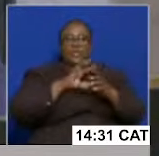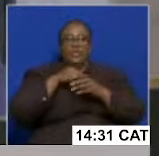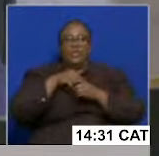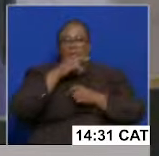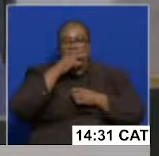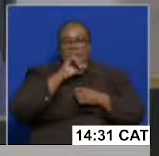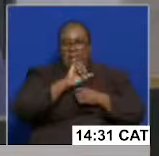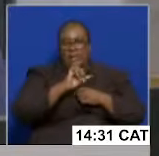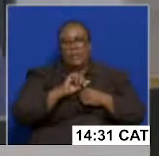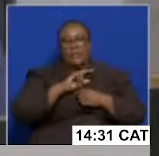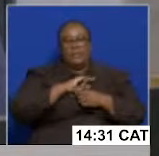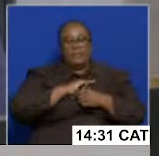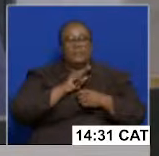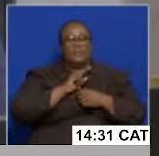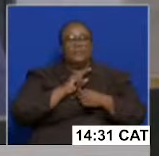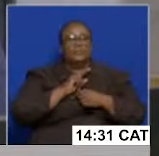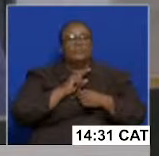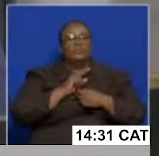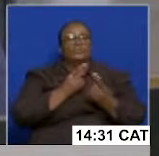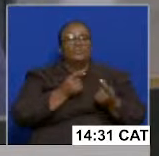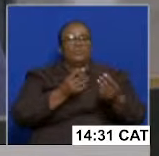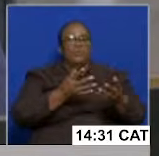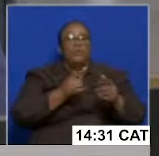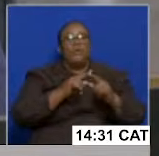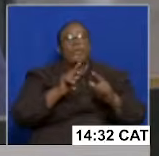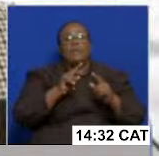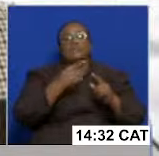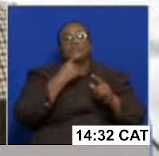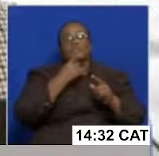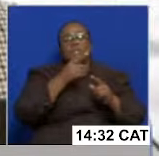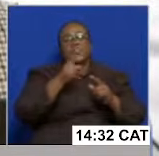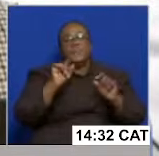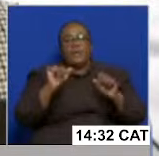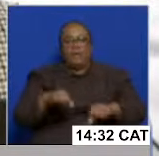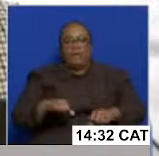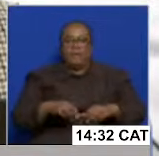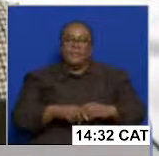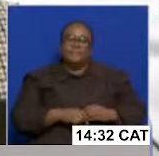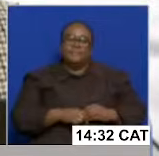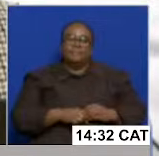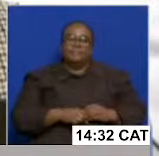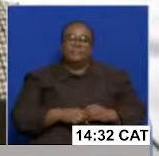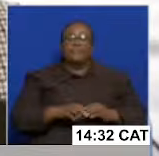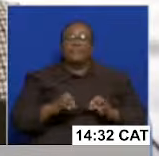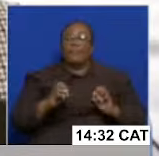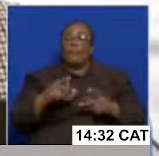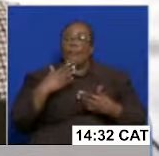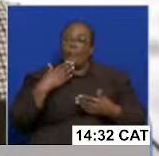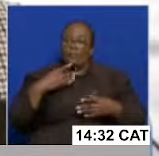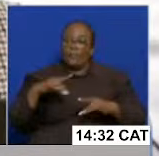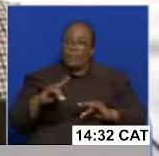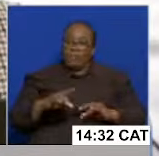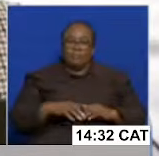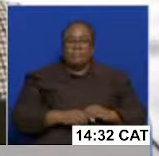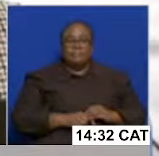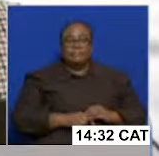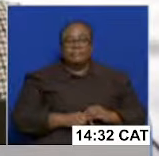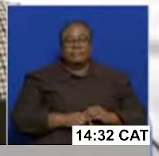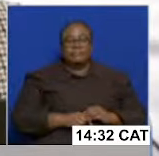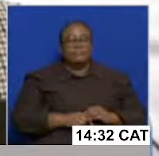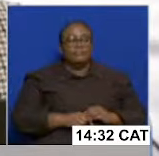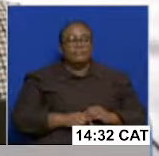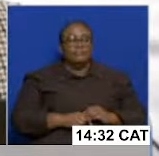But you've said you agree. All right, thank you. Yes, Ms. Muhlasedi. Thank you, Chair. If we can move on, Witness